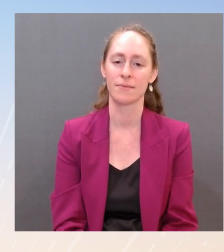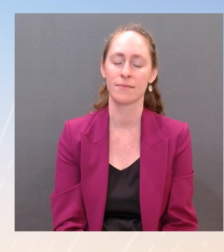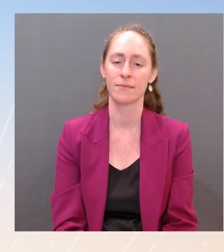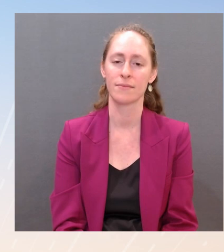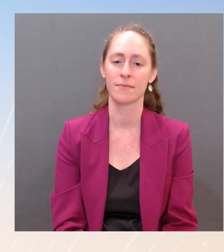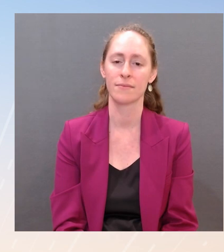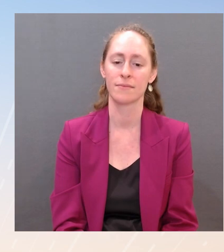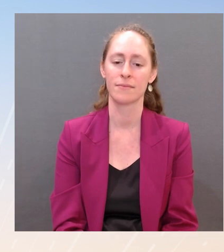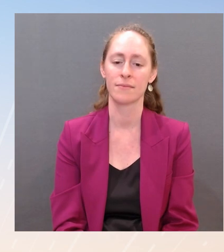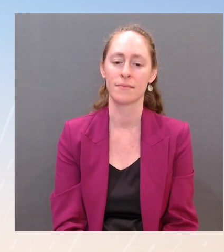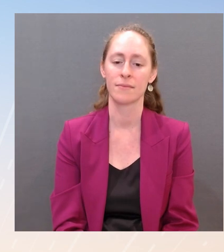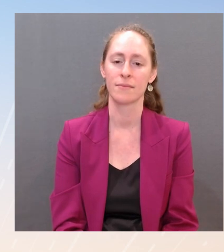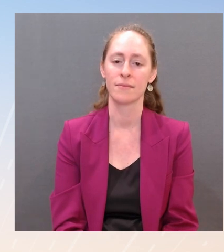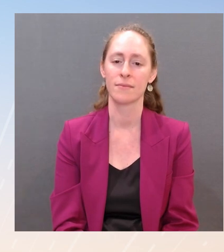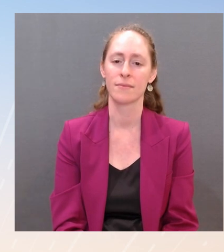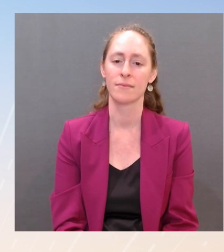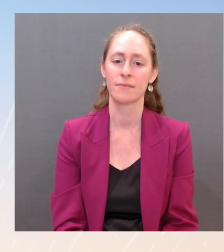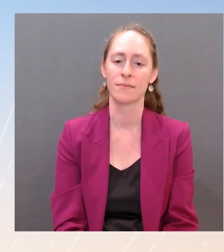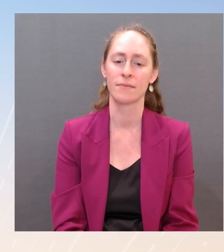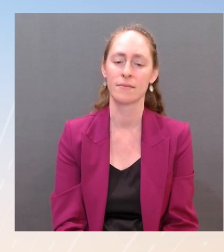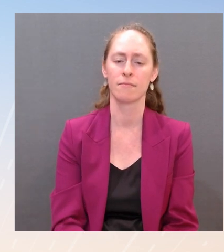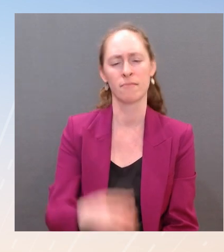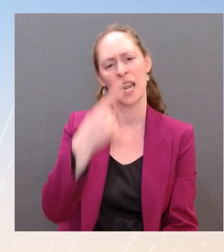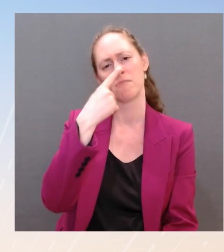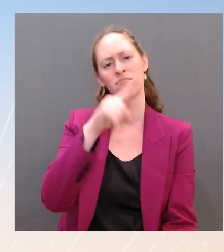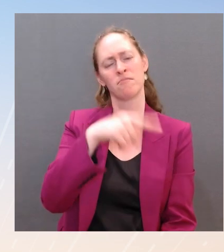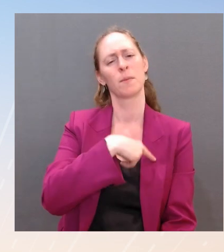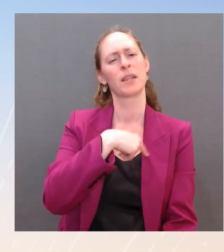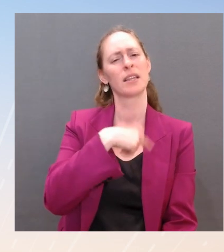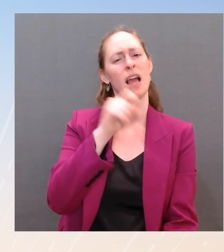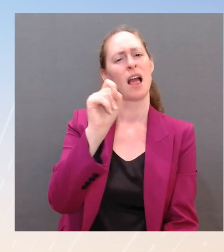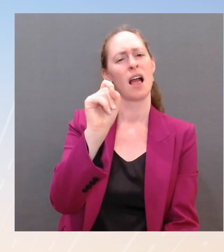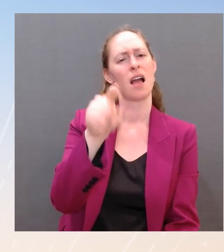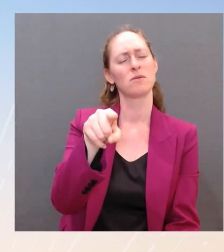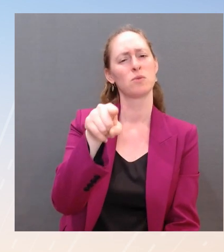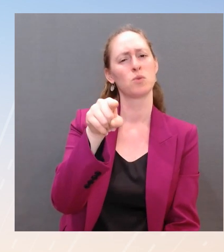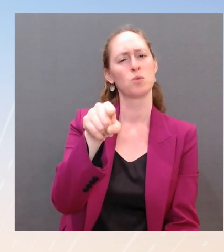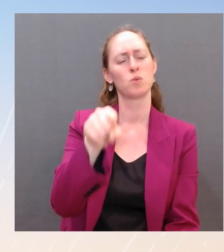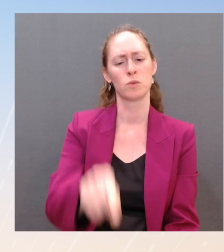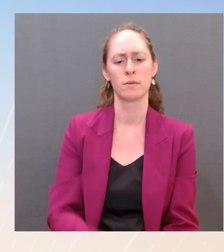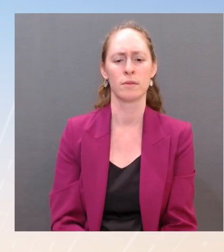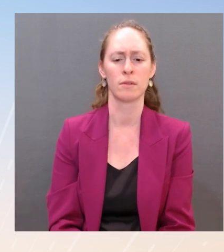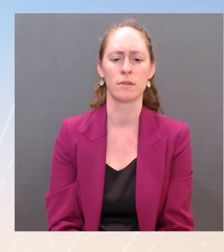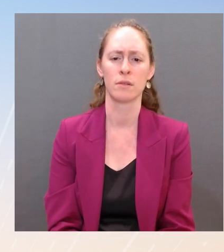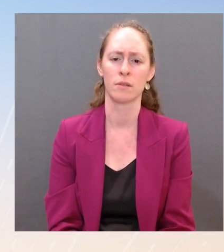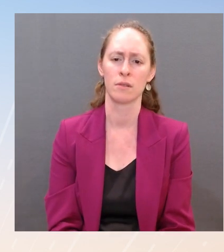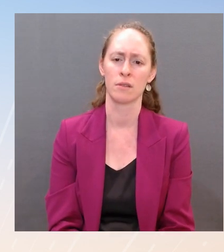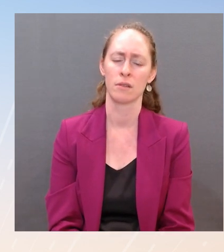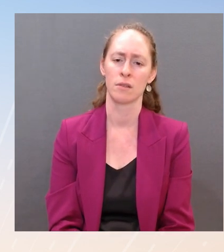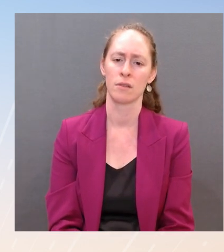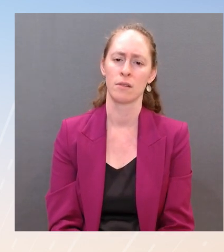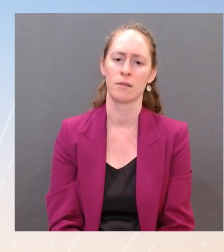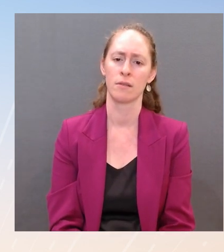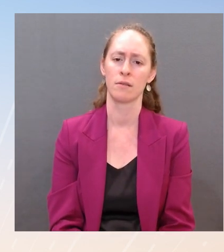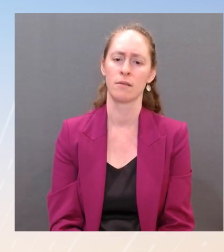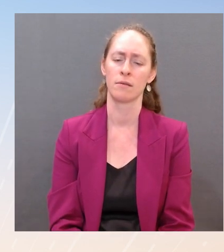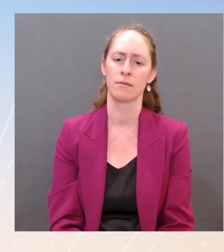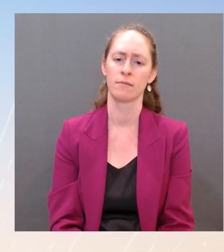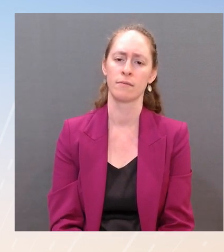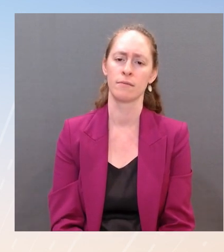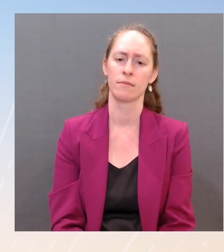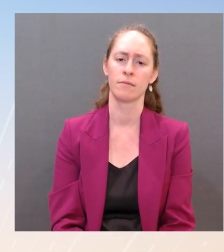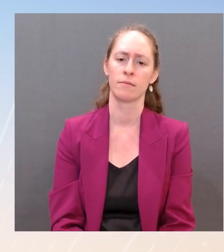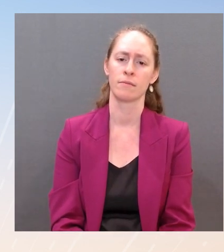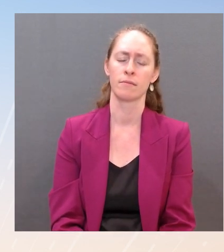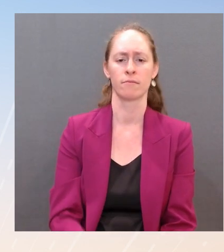Jasmine, I want to ask you, you know, it was hard for you to find a therapist, as you said, especially somebody who had experience